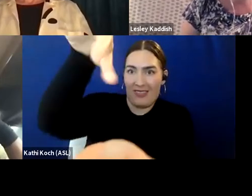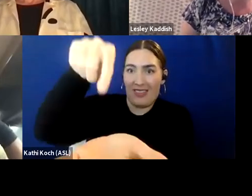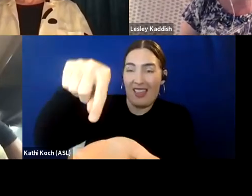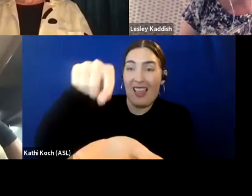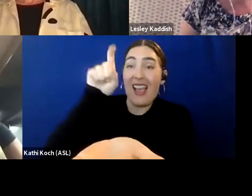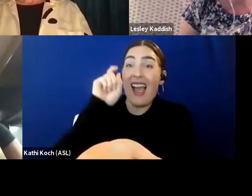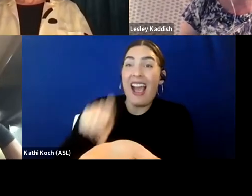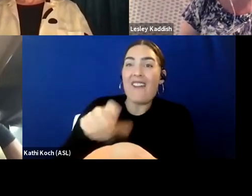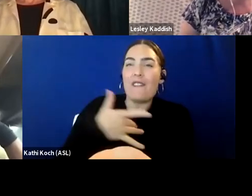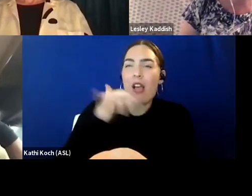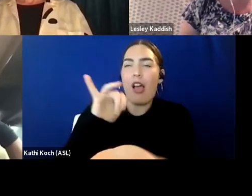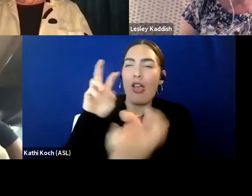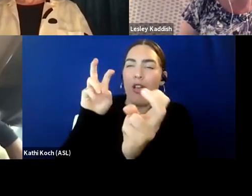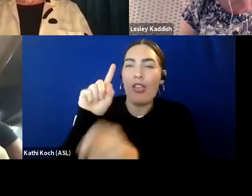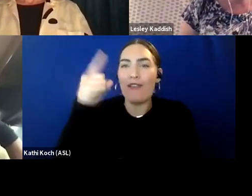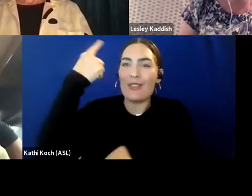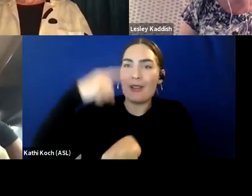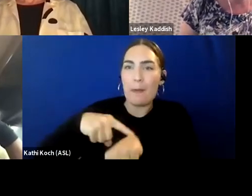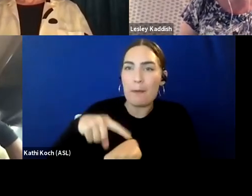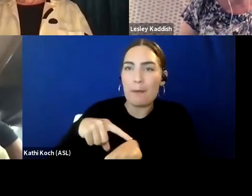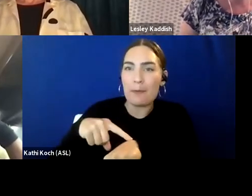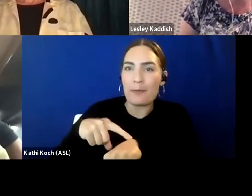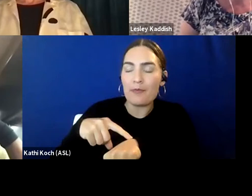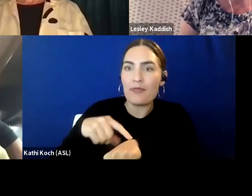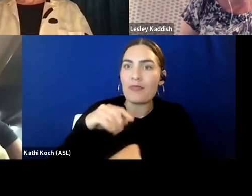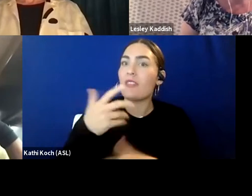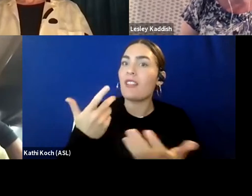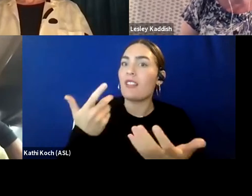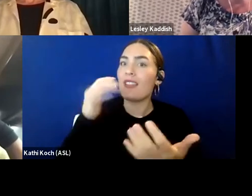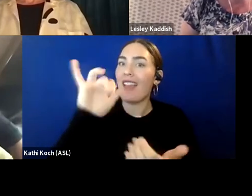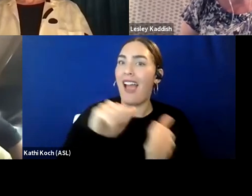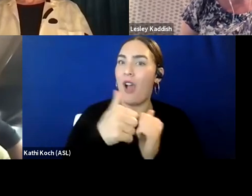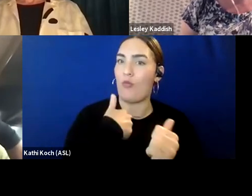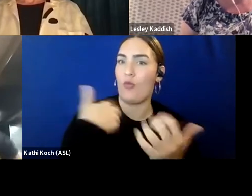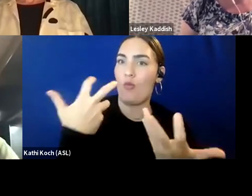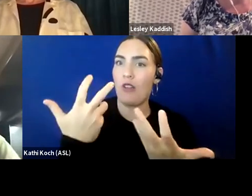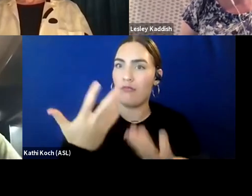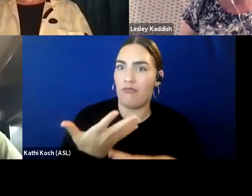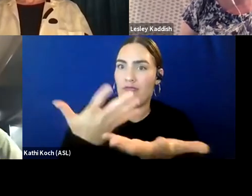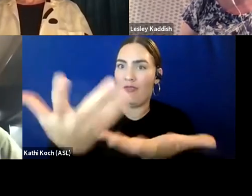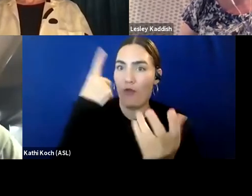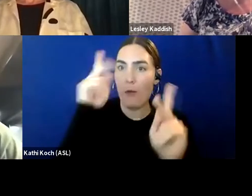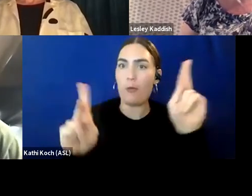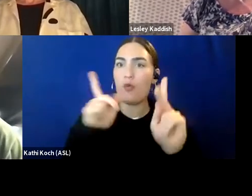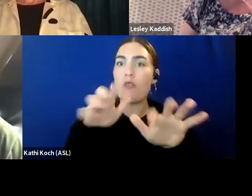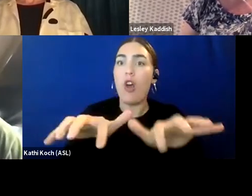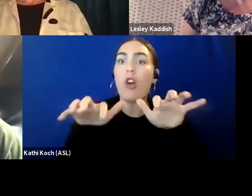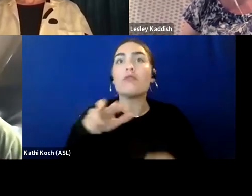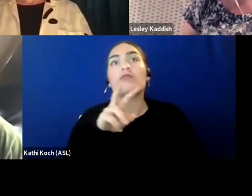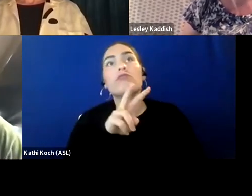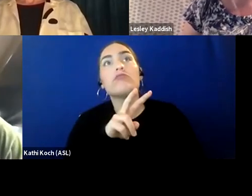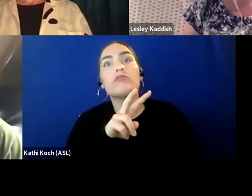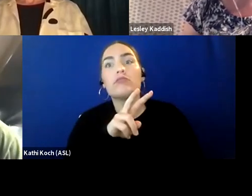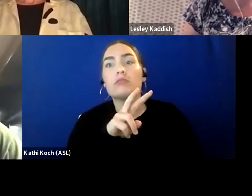And if all goes well, that translates to an audience in terms of the exchange that you receive. But it is